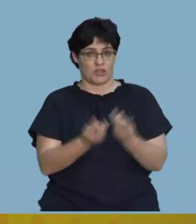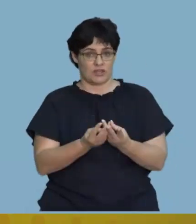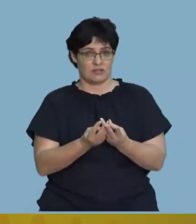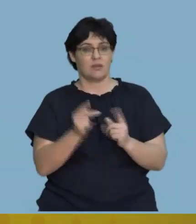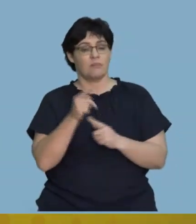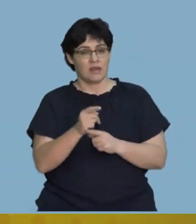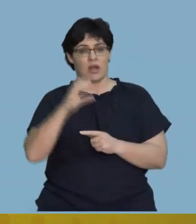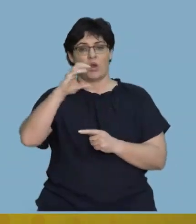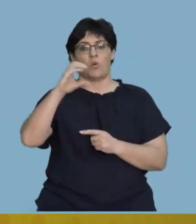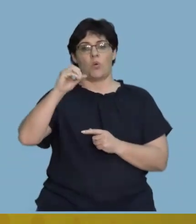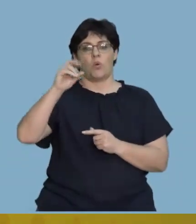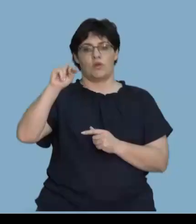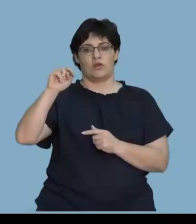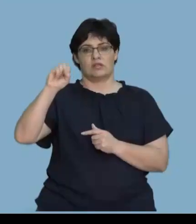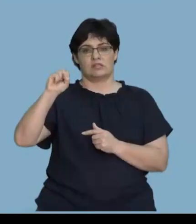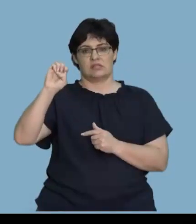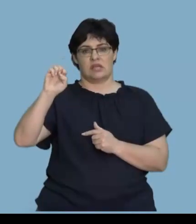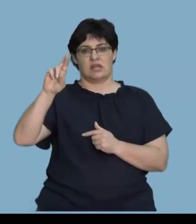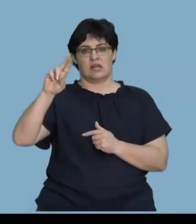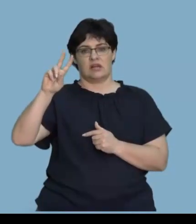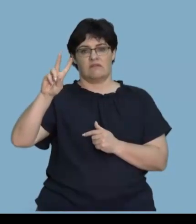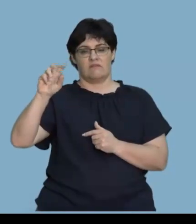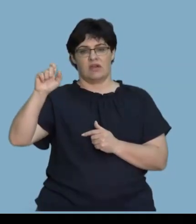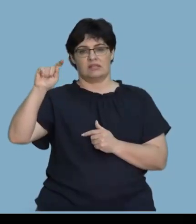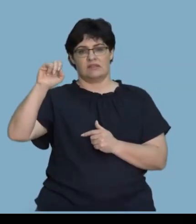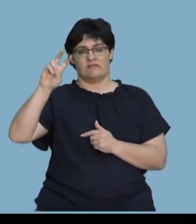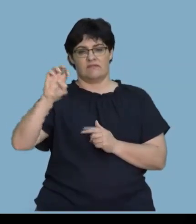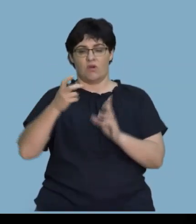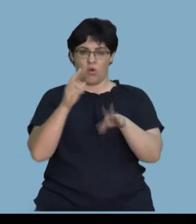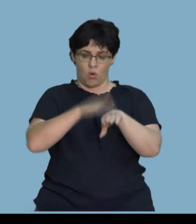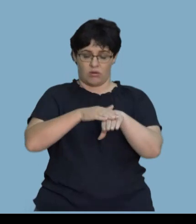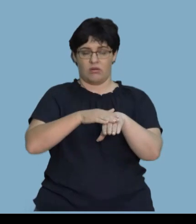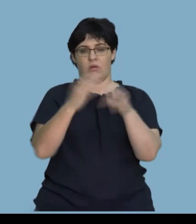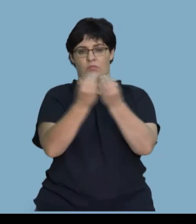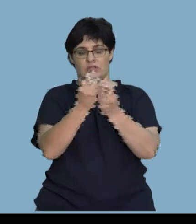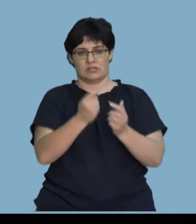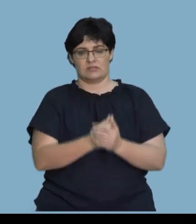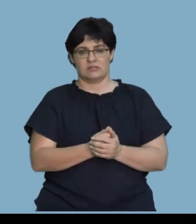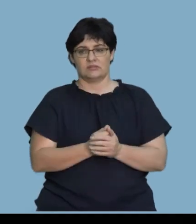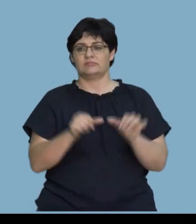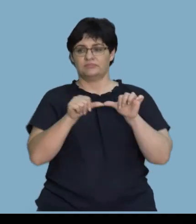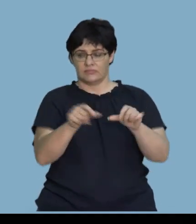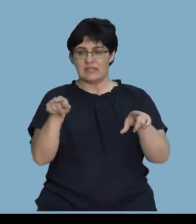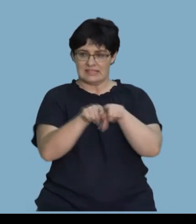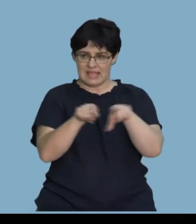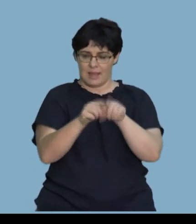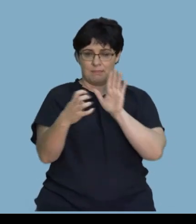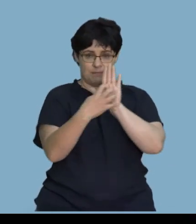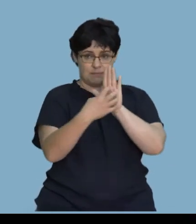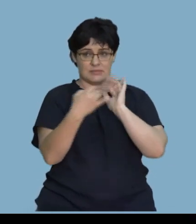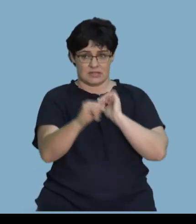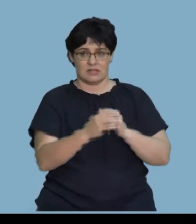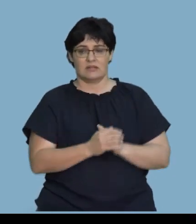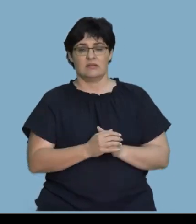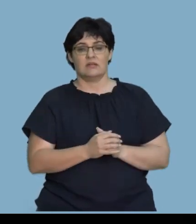conservative force that acts on an object, right? And then moving along, it's still on the same scenario. Okay,